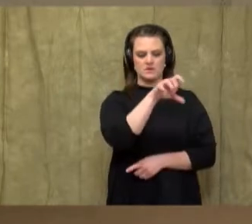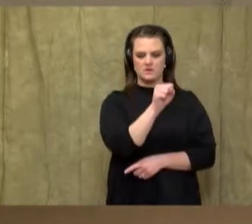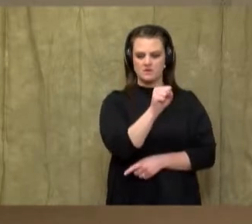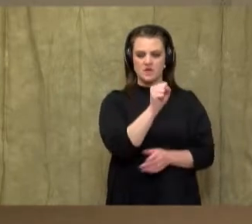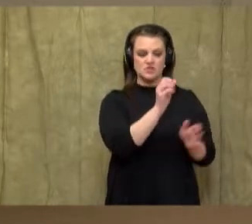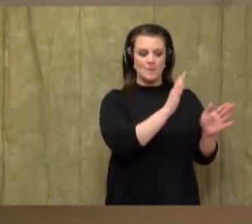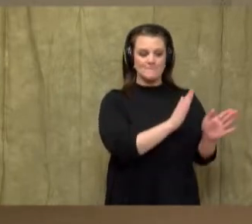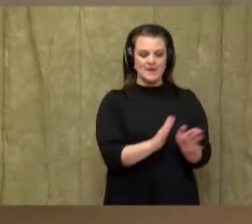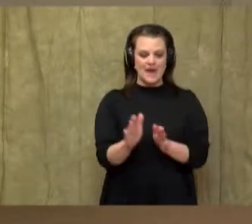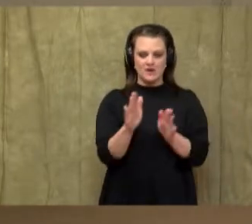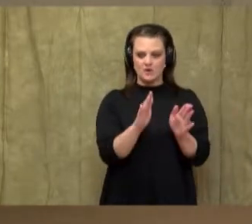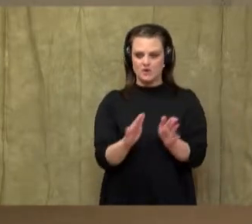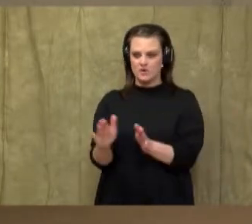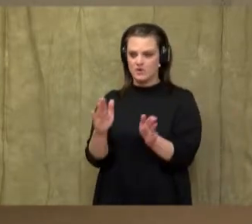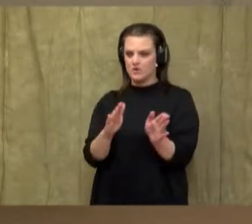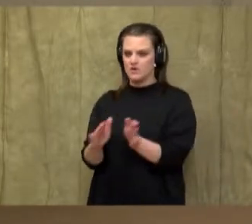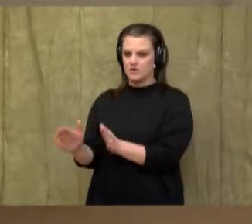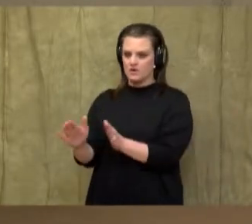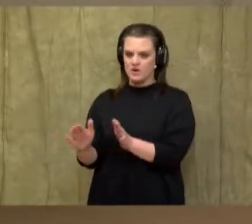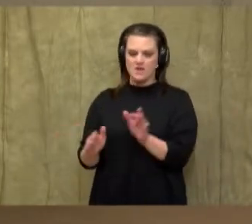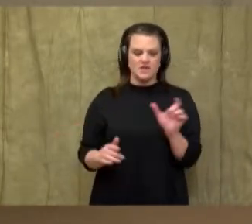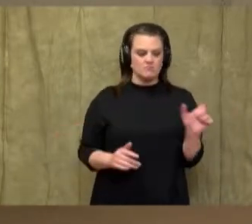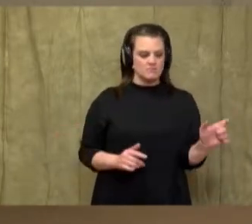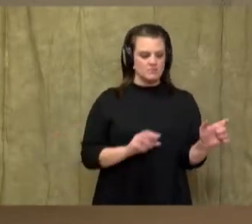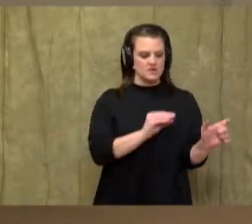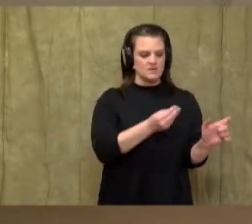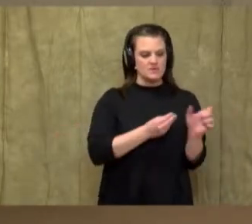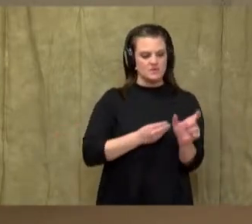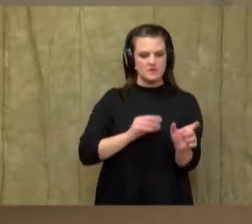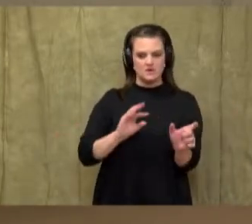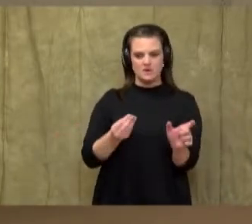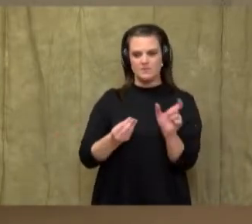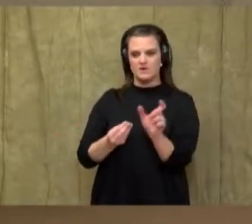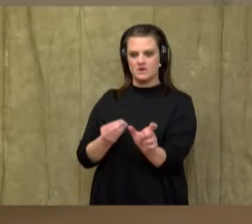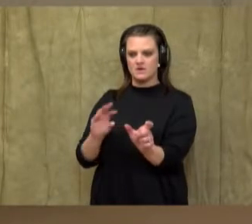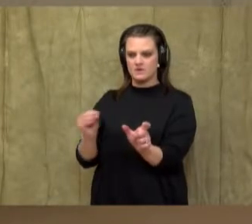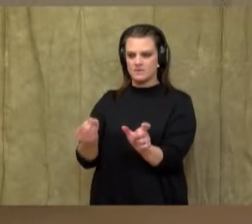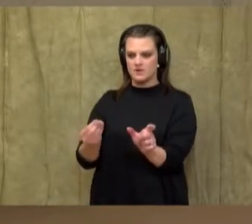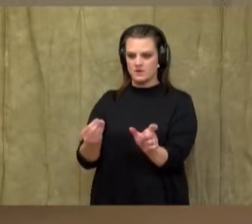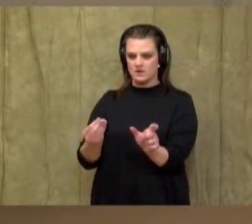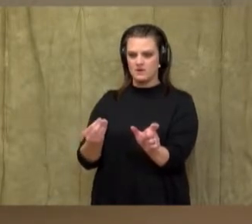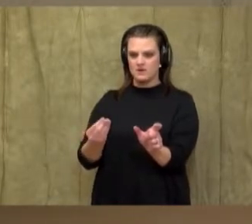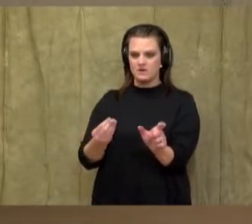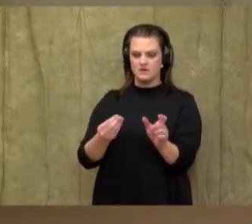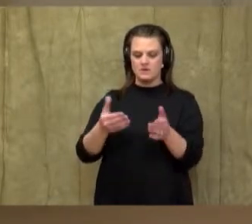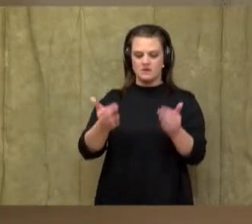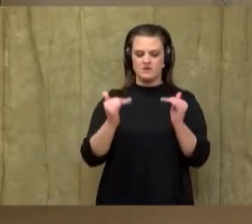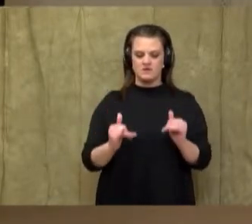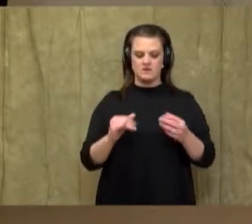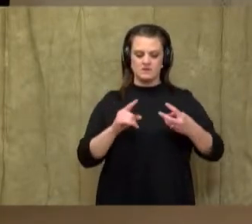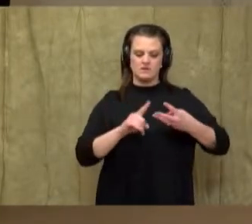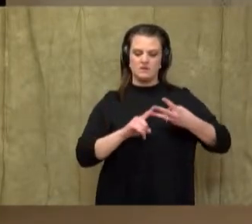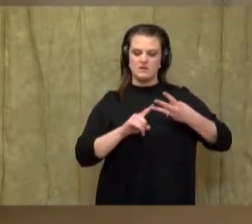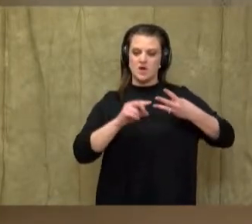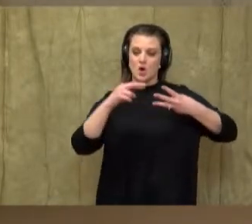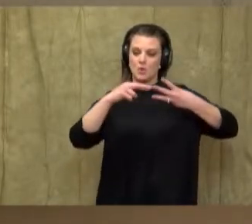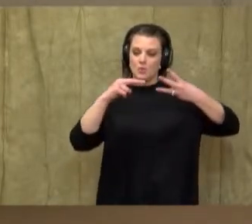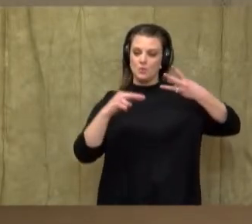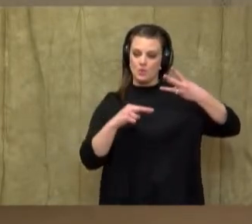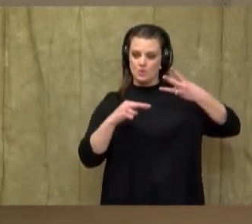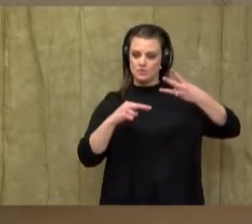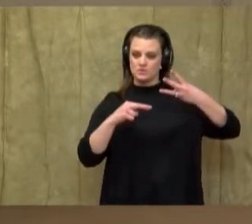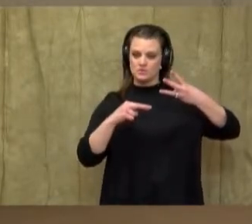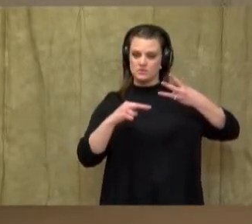the word terms today, that's what it means. The rules. Rules tells you how to move